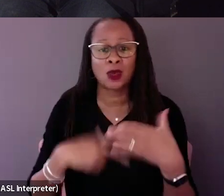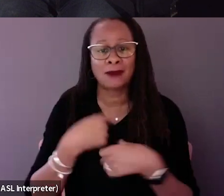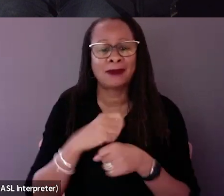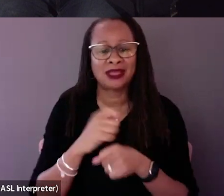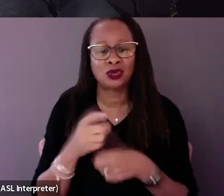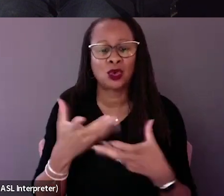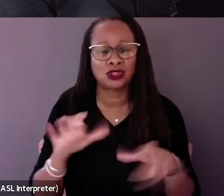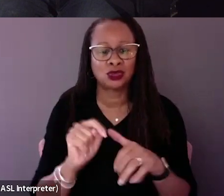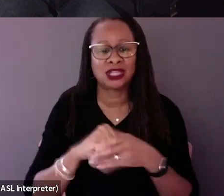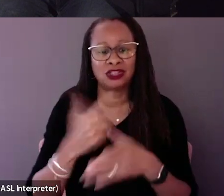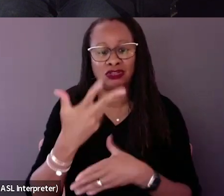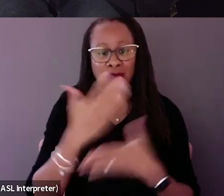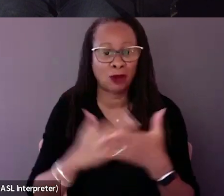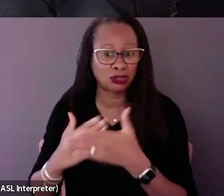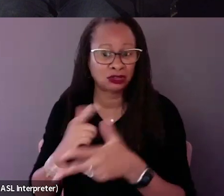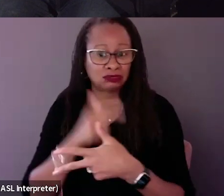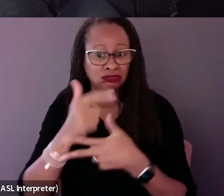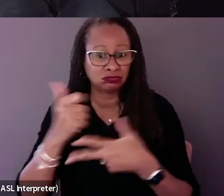parts?